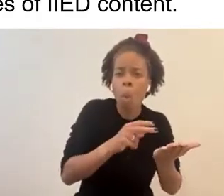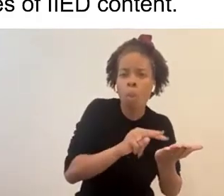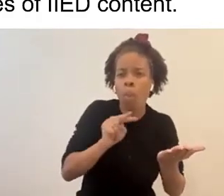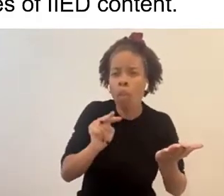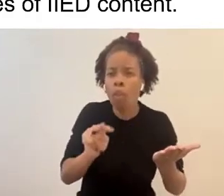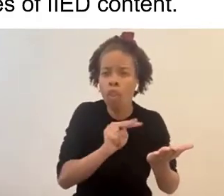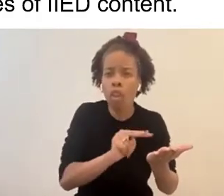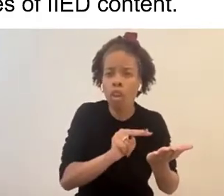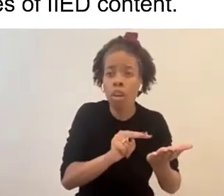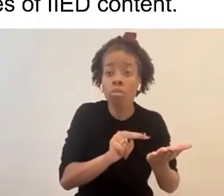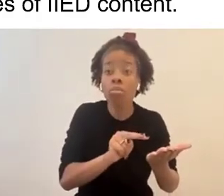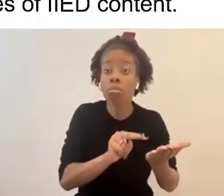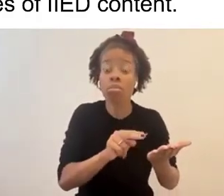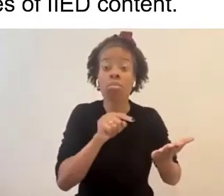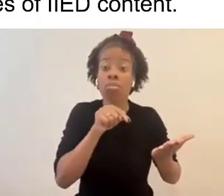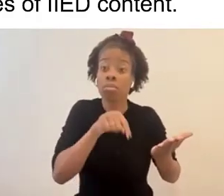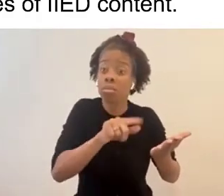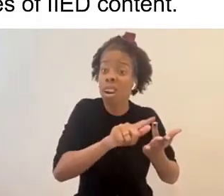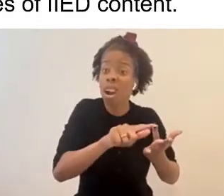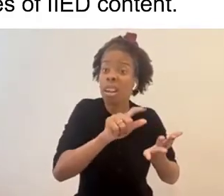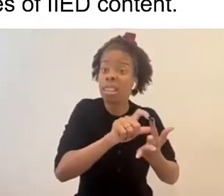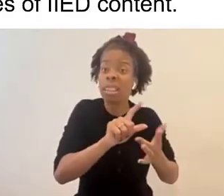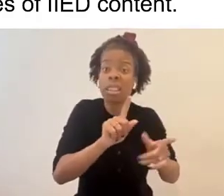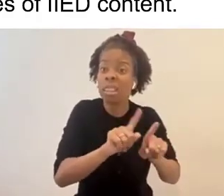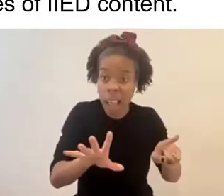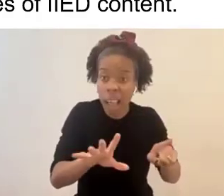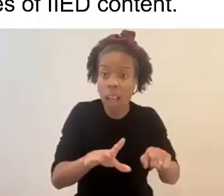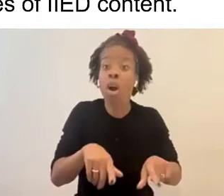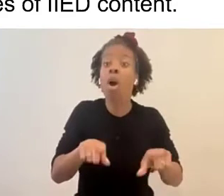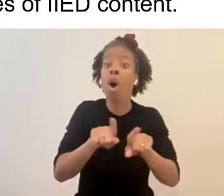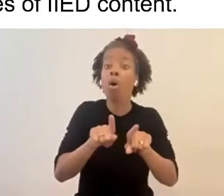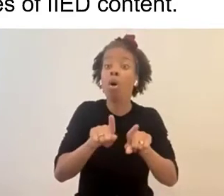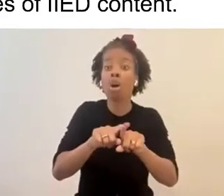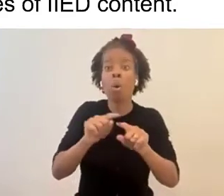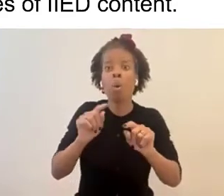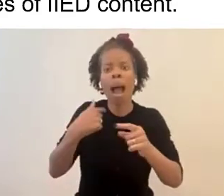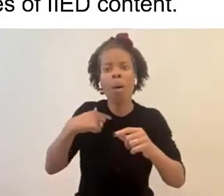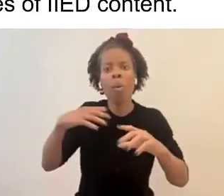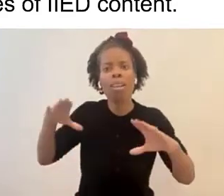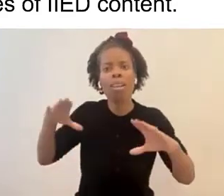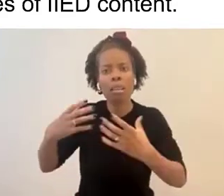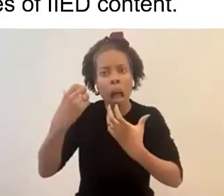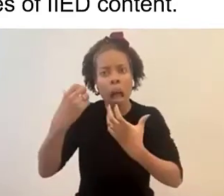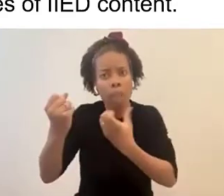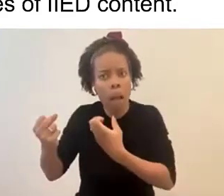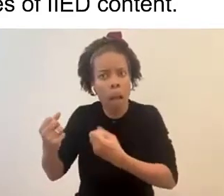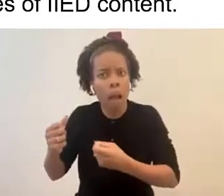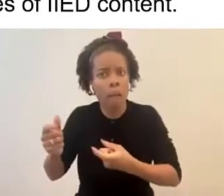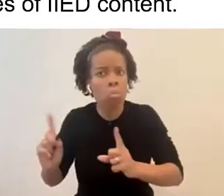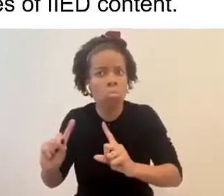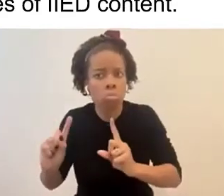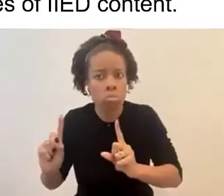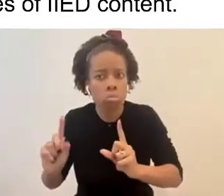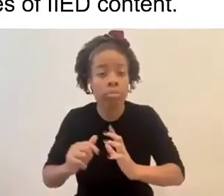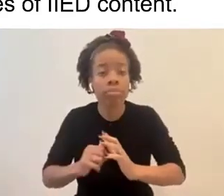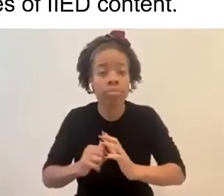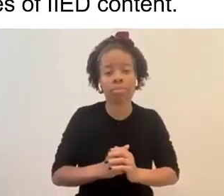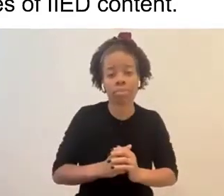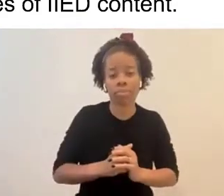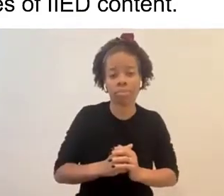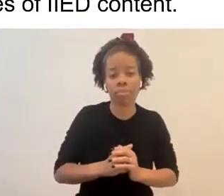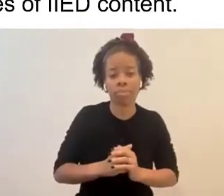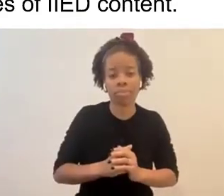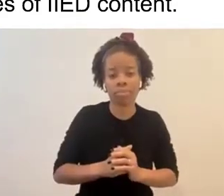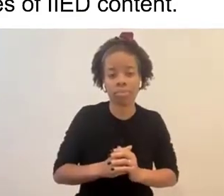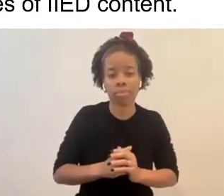IIED storytelling, but also in the storytelling of the wider sector. We used the word narrative